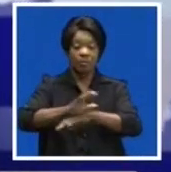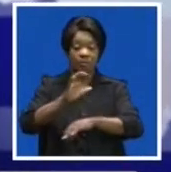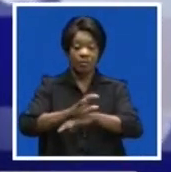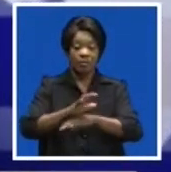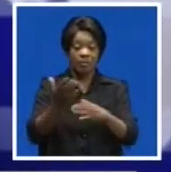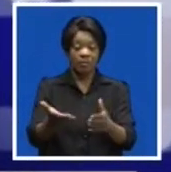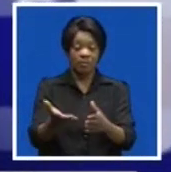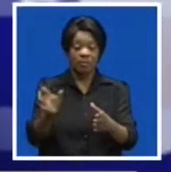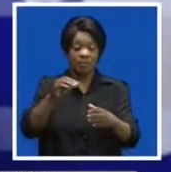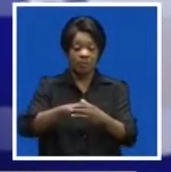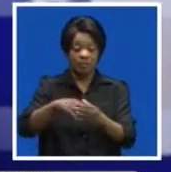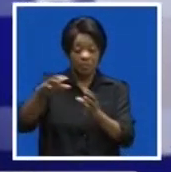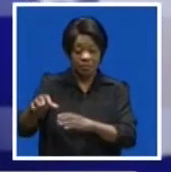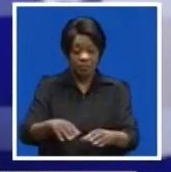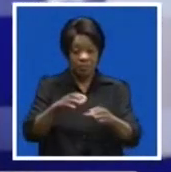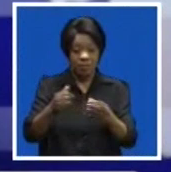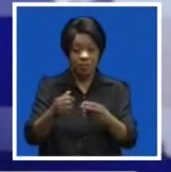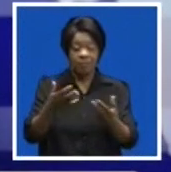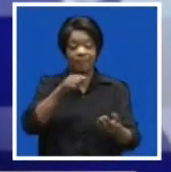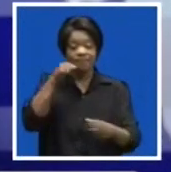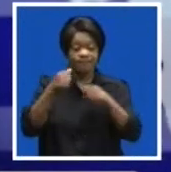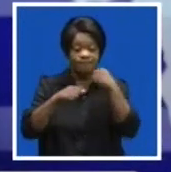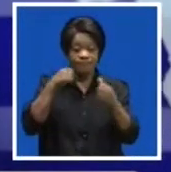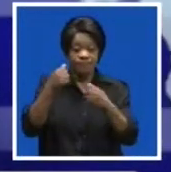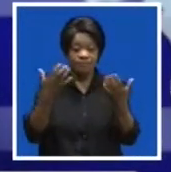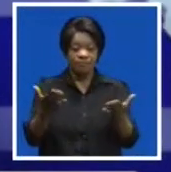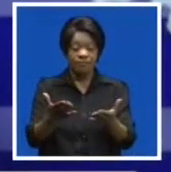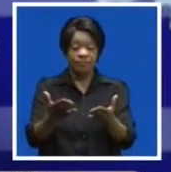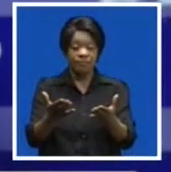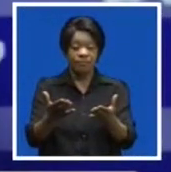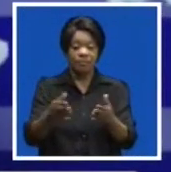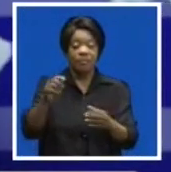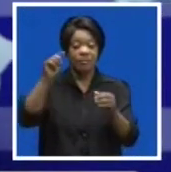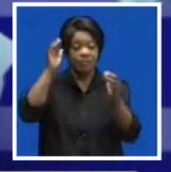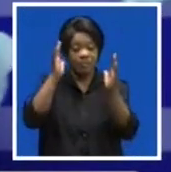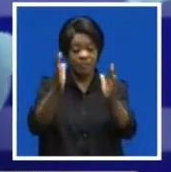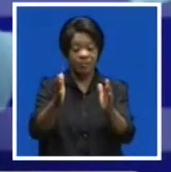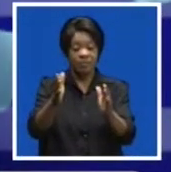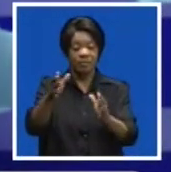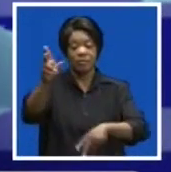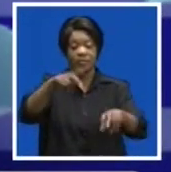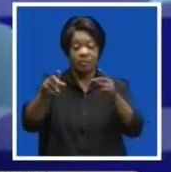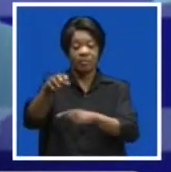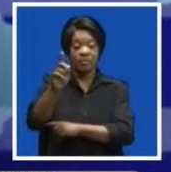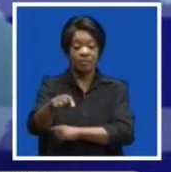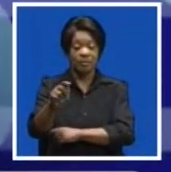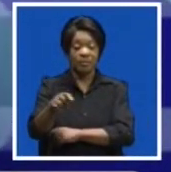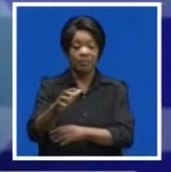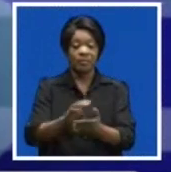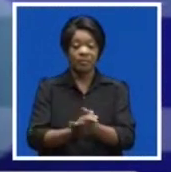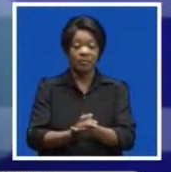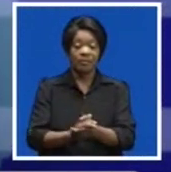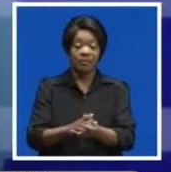in income-generating activities like agriculture so as to attend to the needs of their people. President Lungu